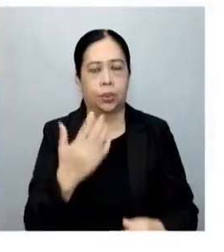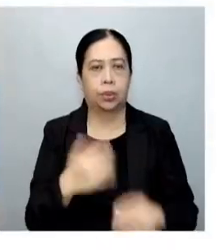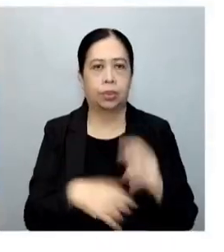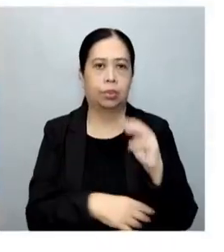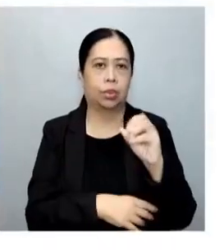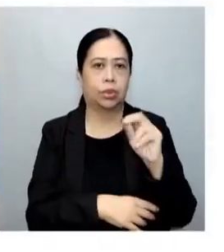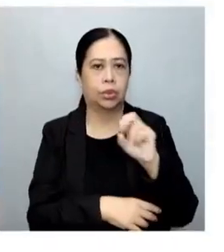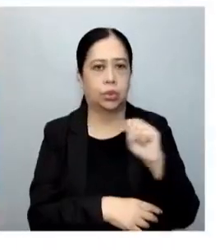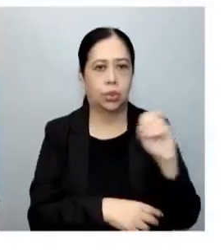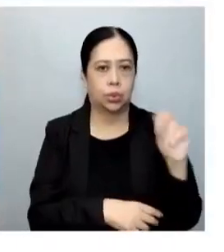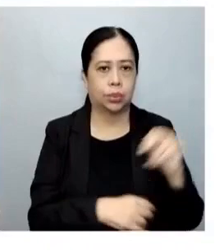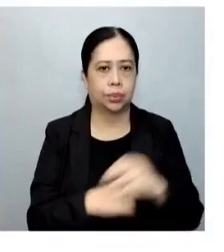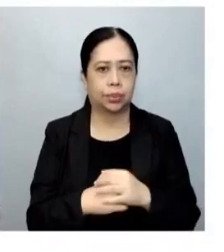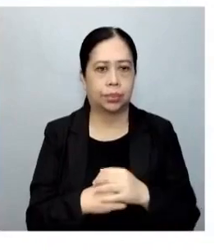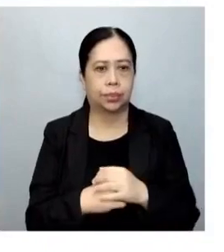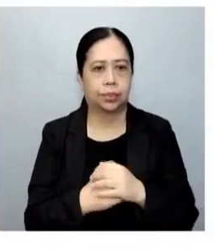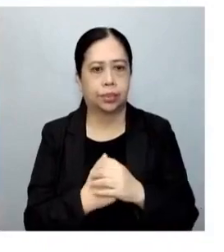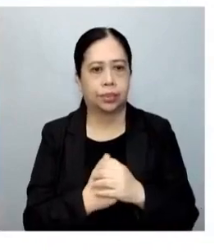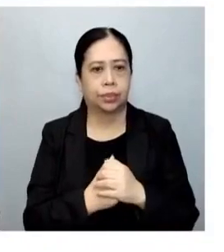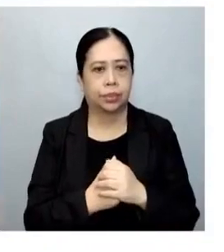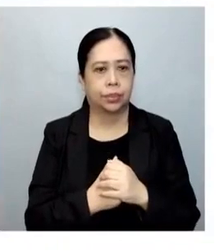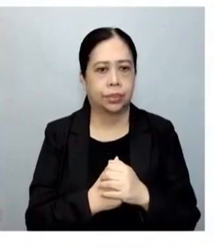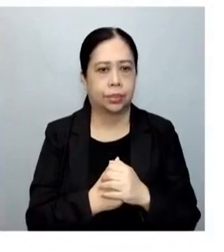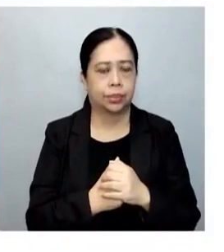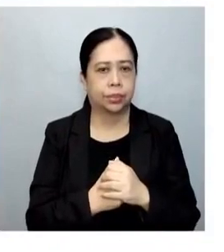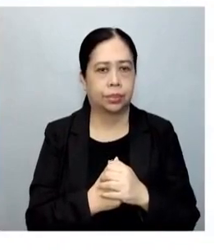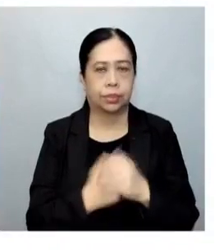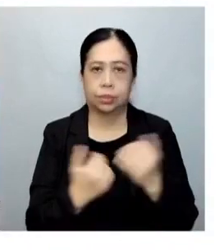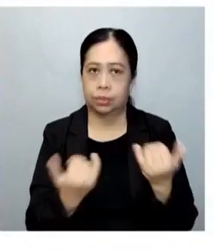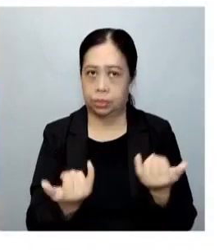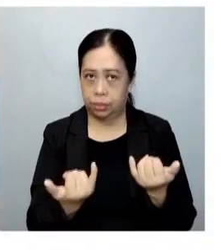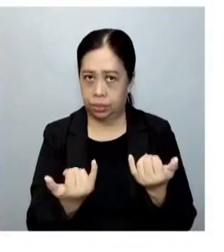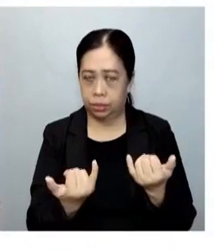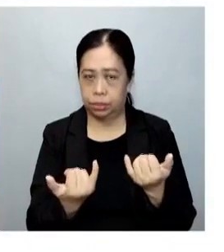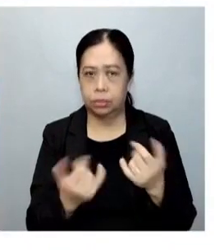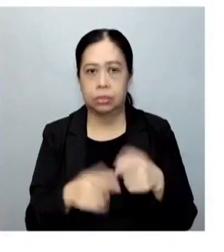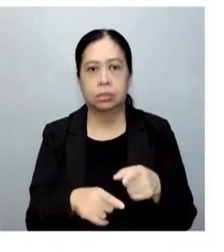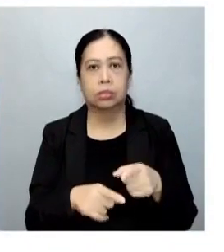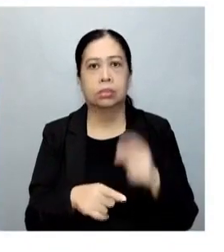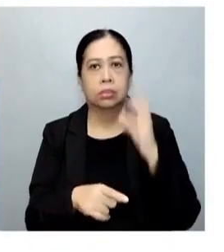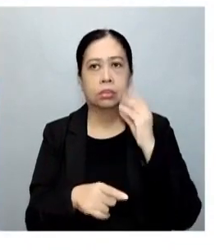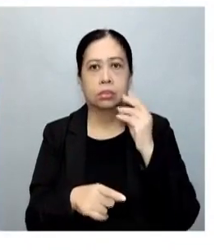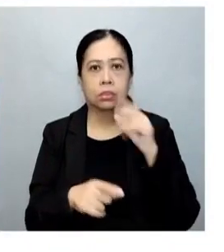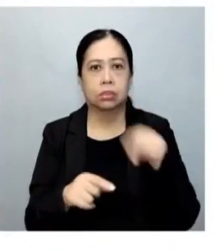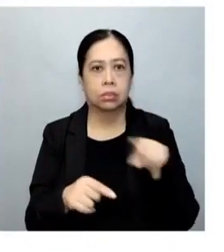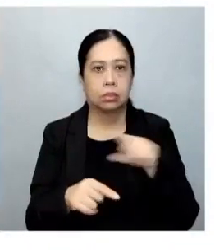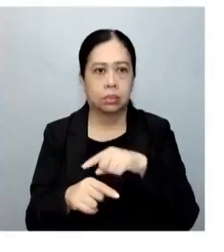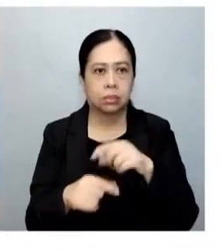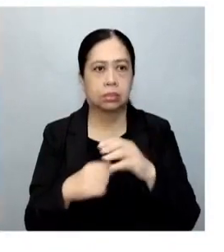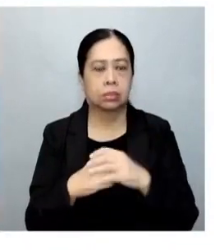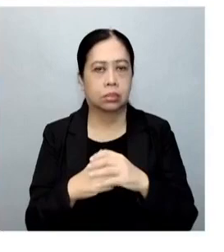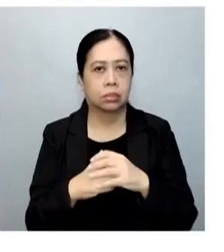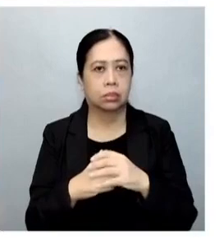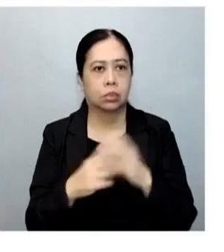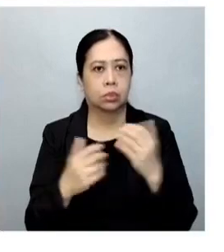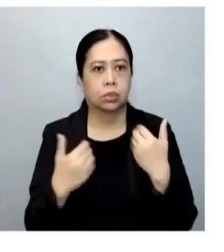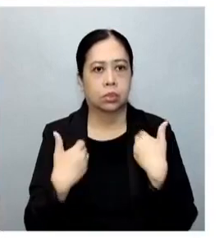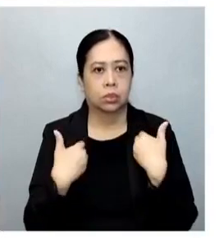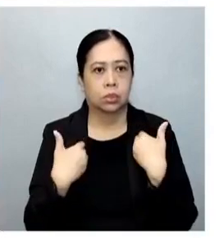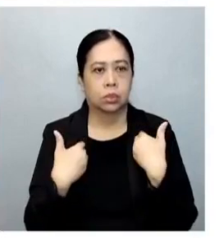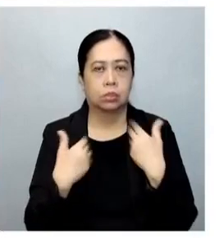So far, in the case of basic commodities like rice, we have